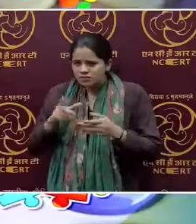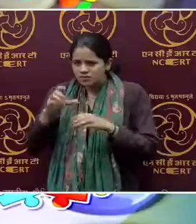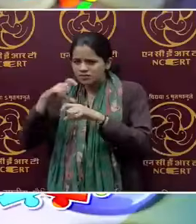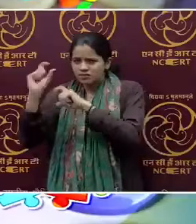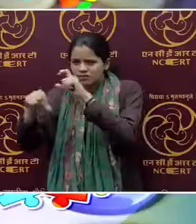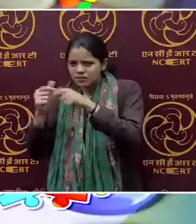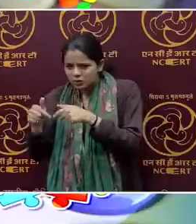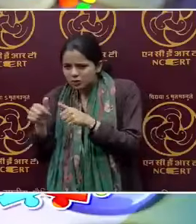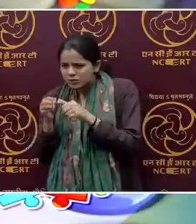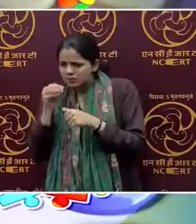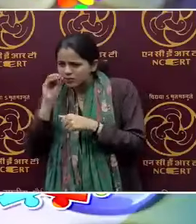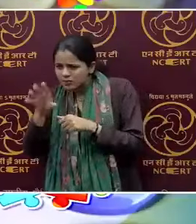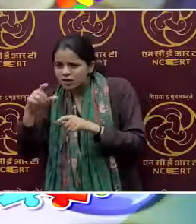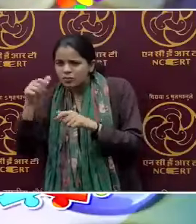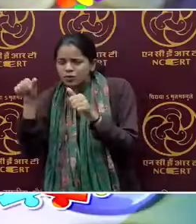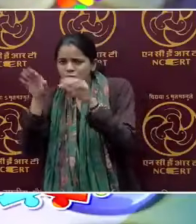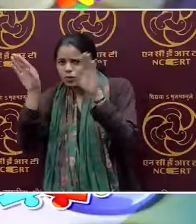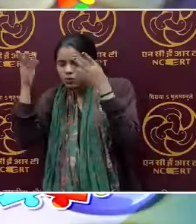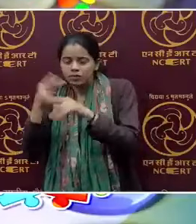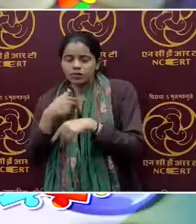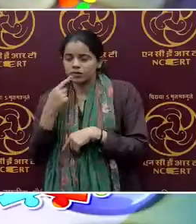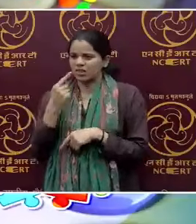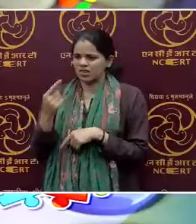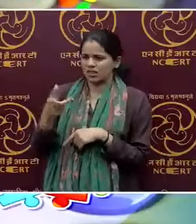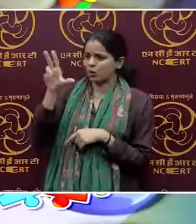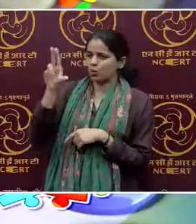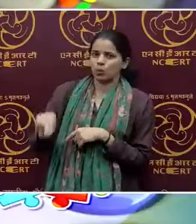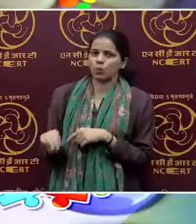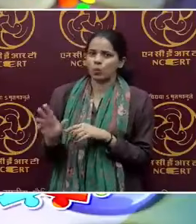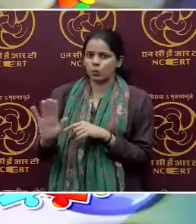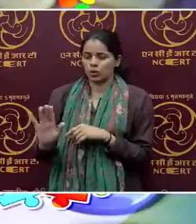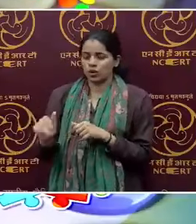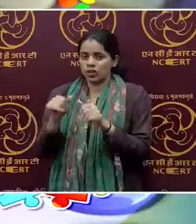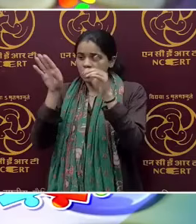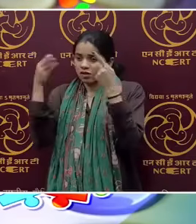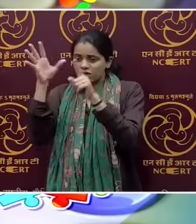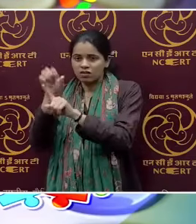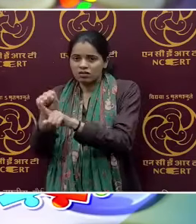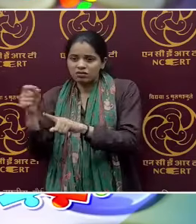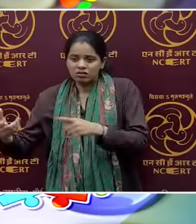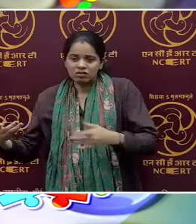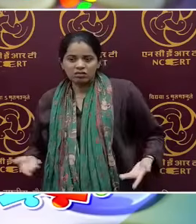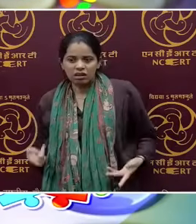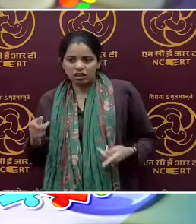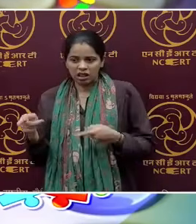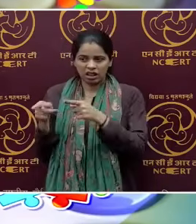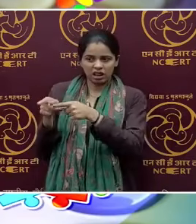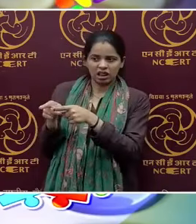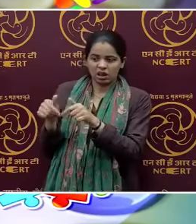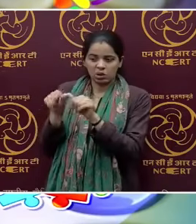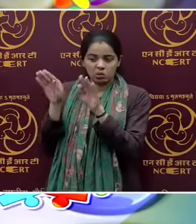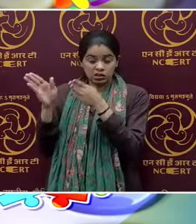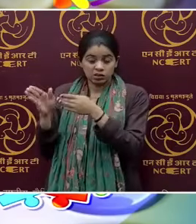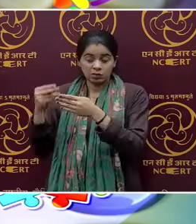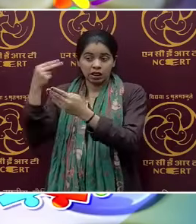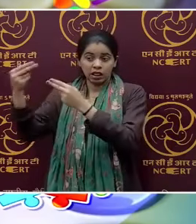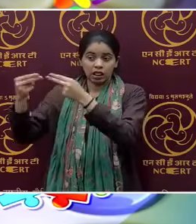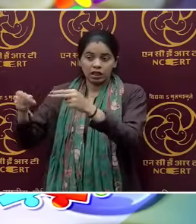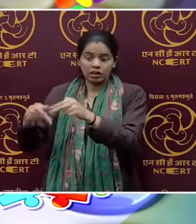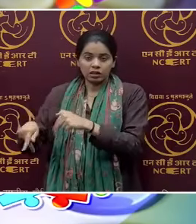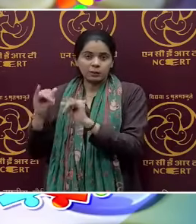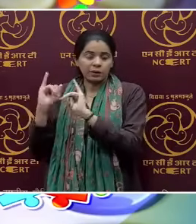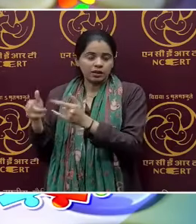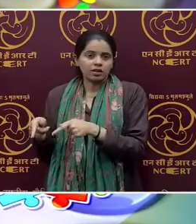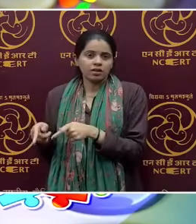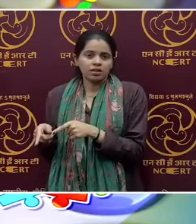company that I'm autistic? And we said, no, don't. Because the minute they find out their treatment of you, they'll use the label to treat you